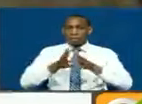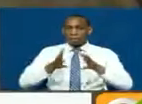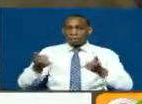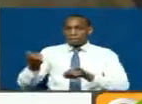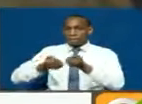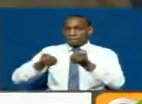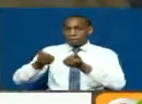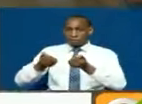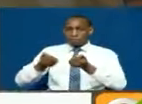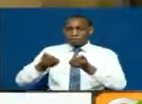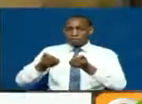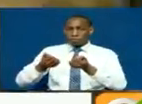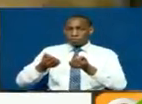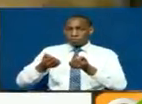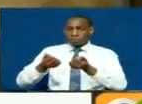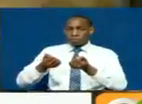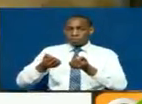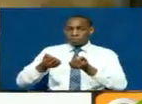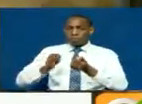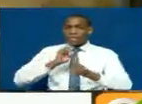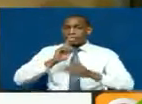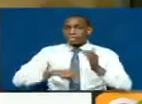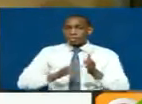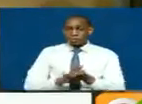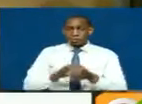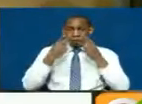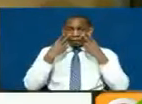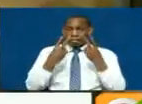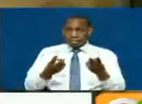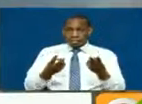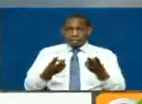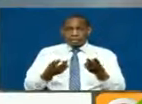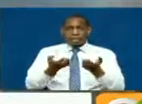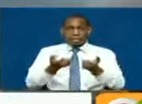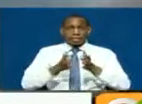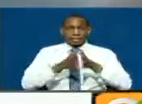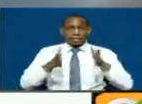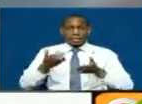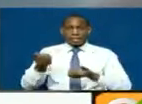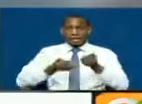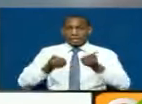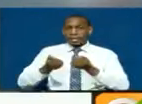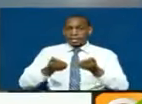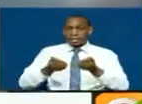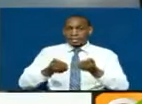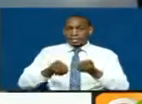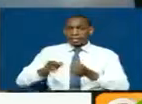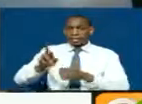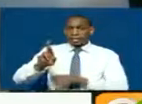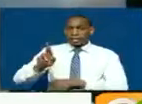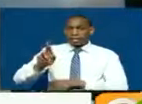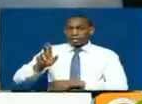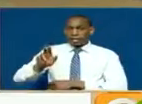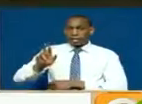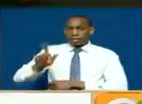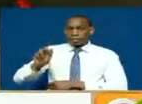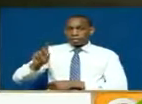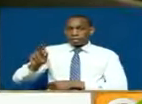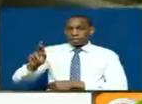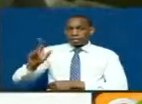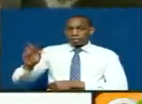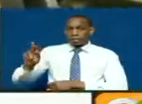The vehicle distributor Inchcape Kenya says they have witnessed a growing demand for Land Rover vehicles in recent years, and hence